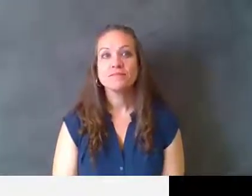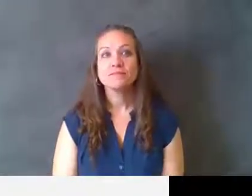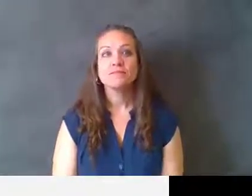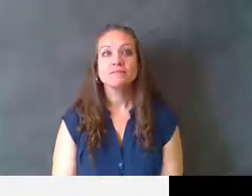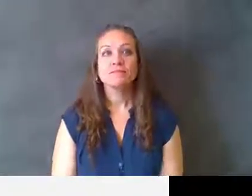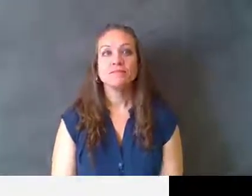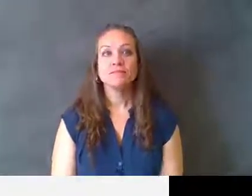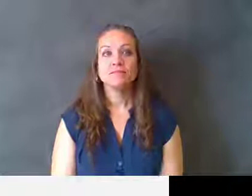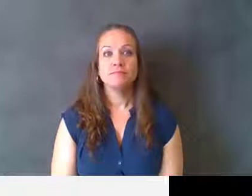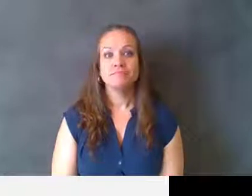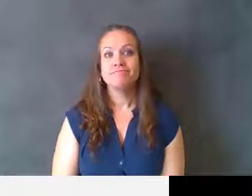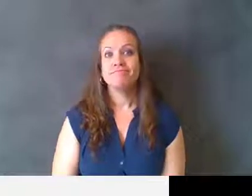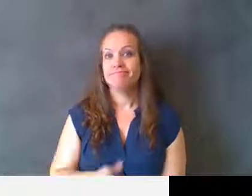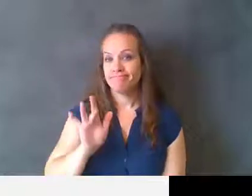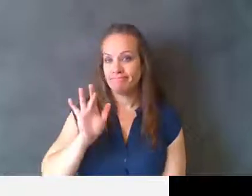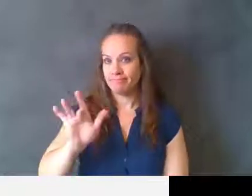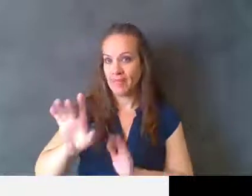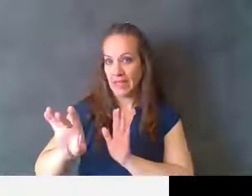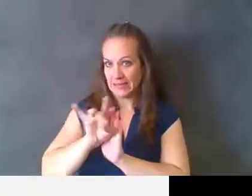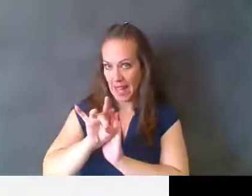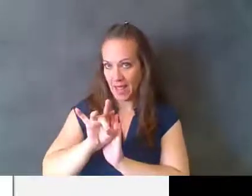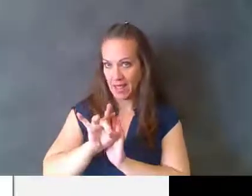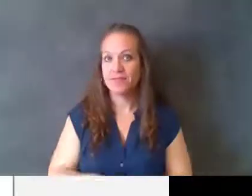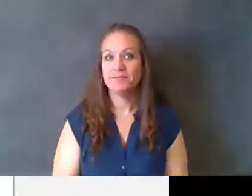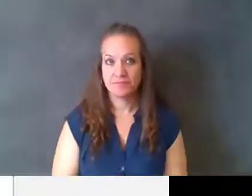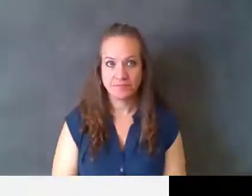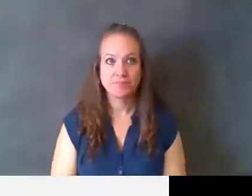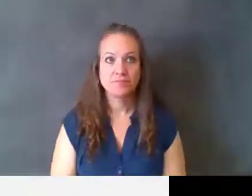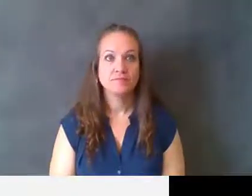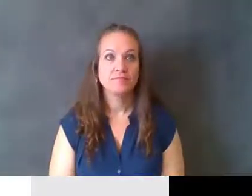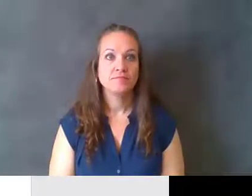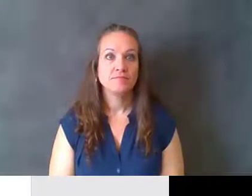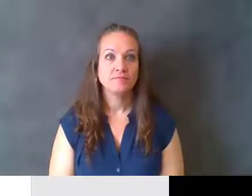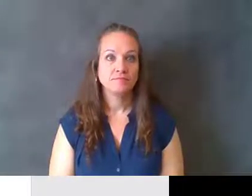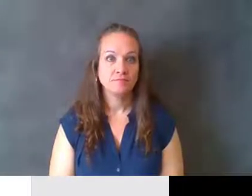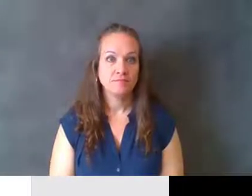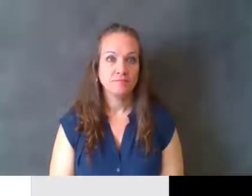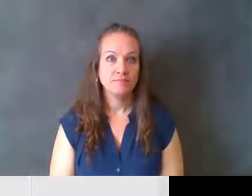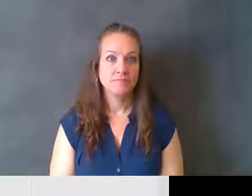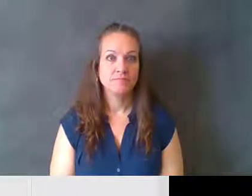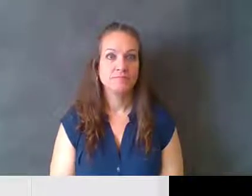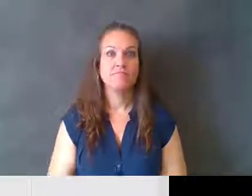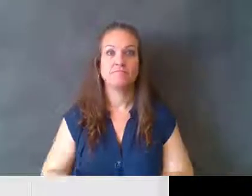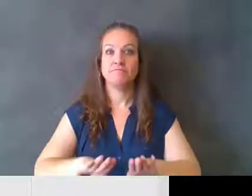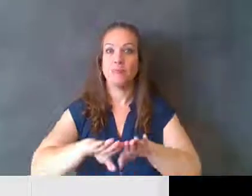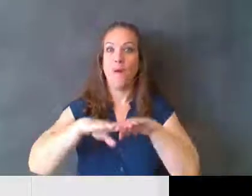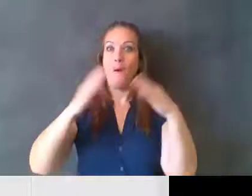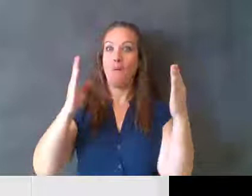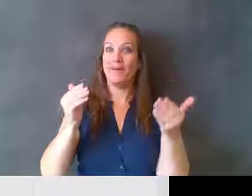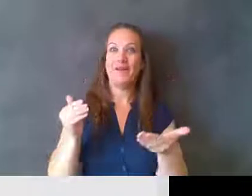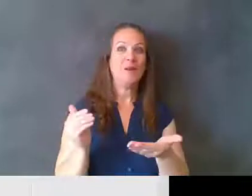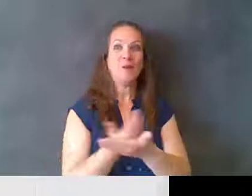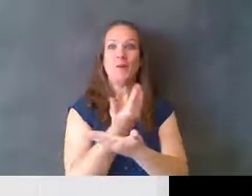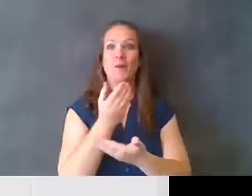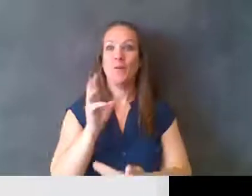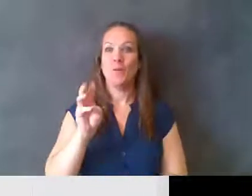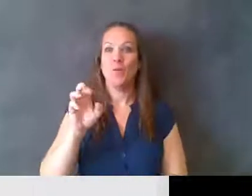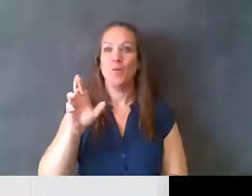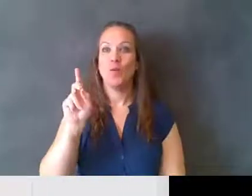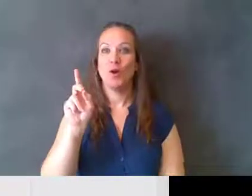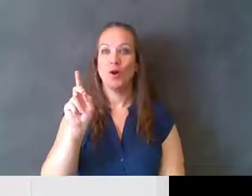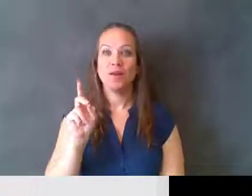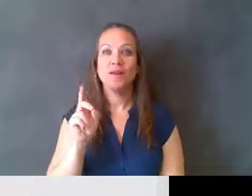ahead and click on that right now, and it will open up a new Word document, and it says Accessible